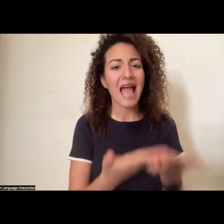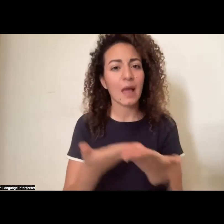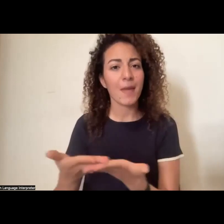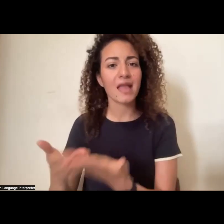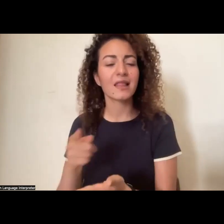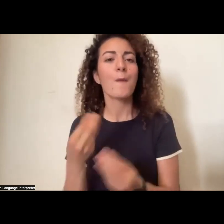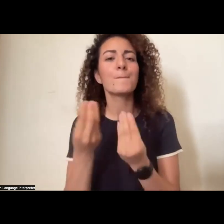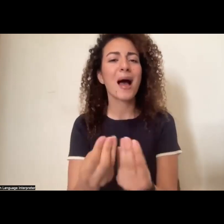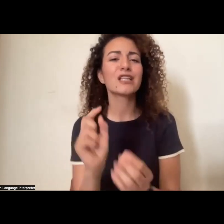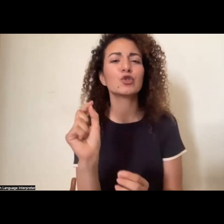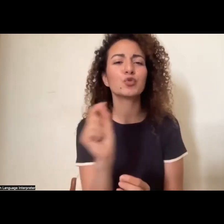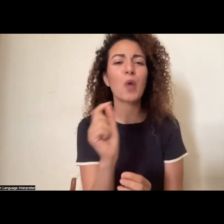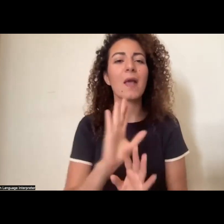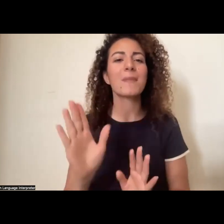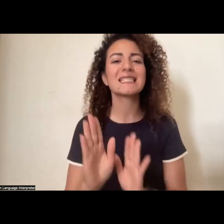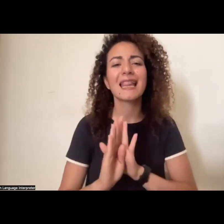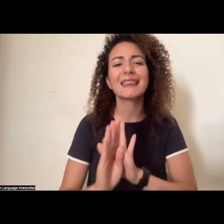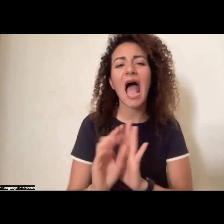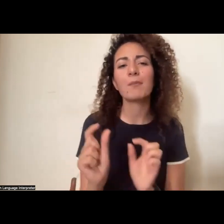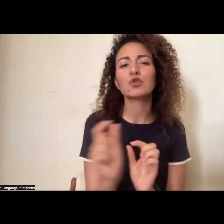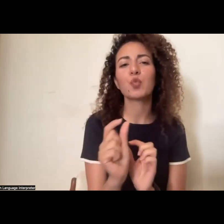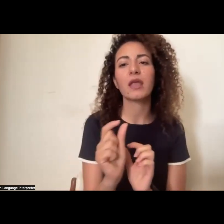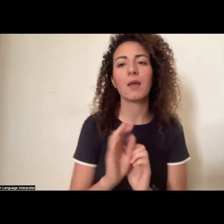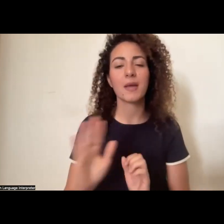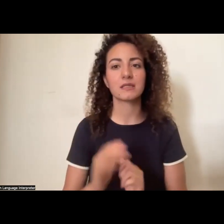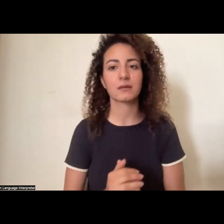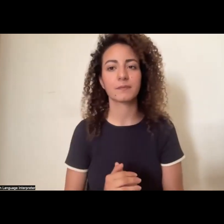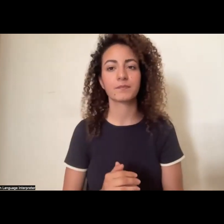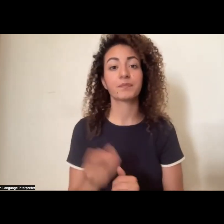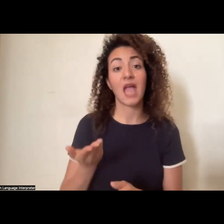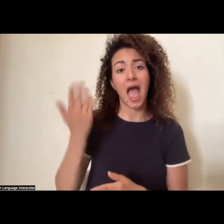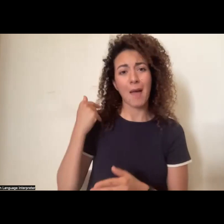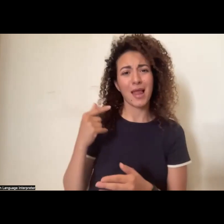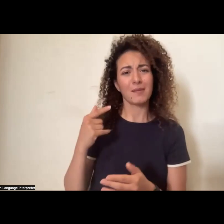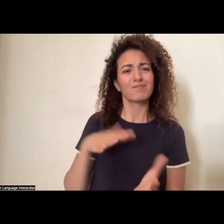National Social Security Fund, if we are to speak about the pre-crisis era,